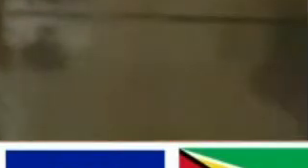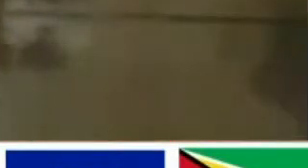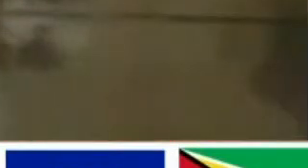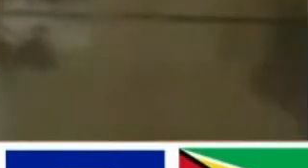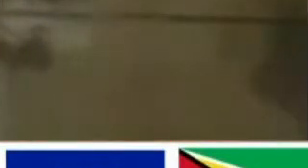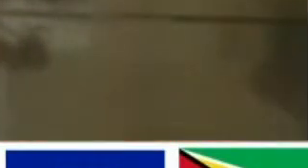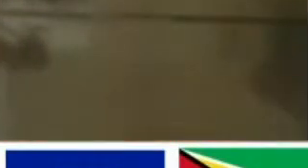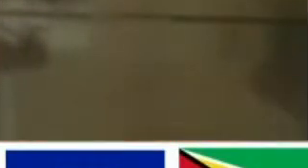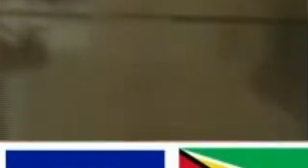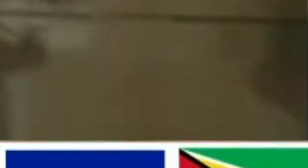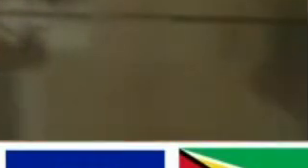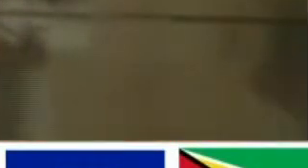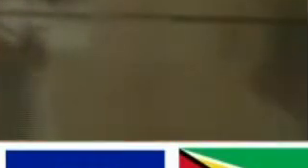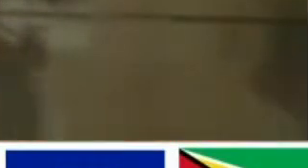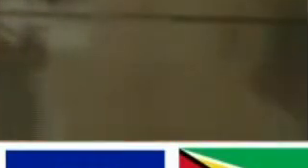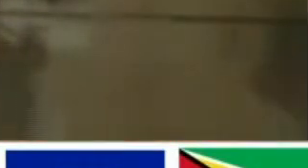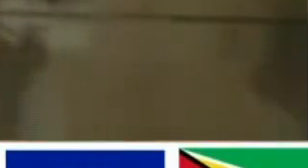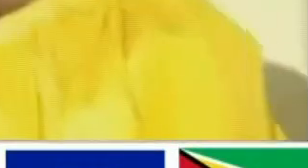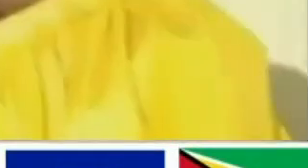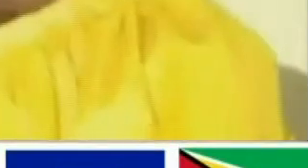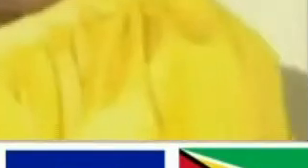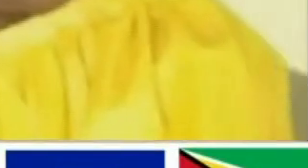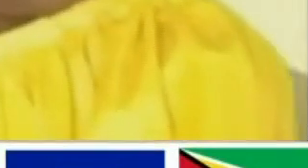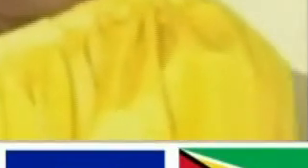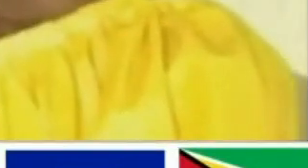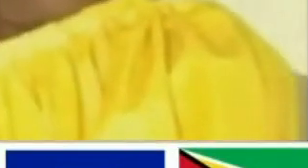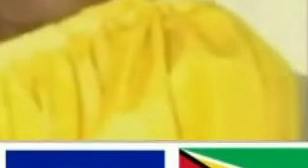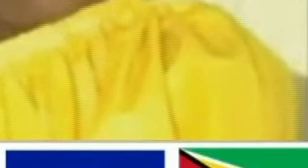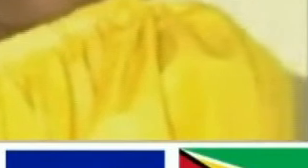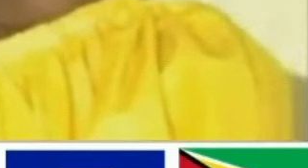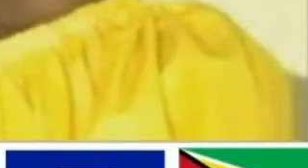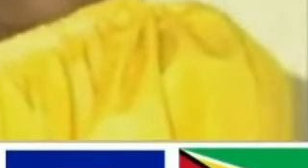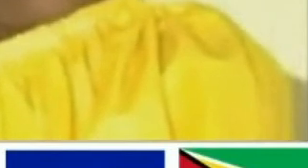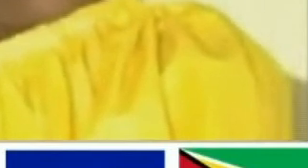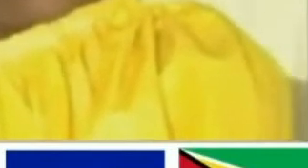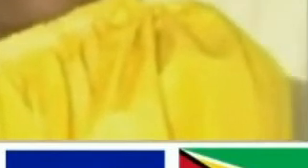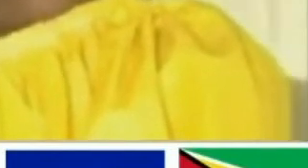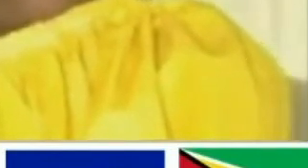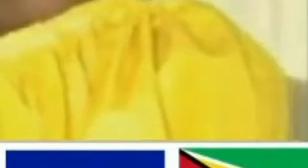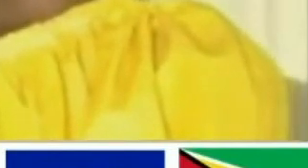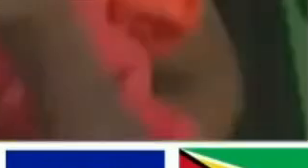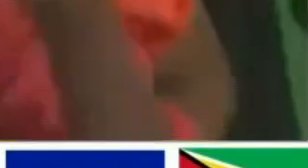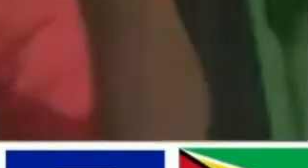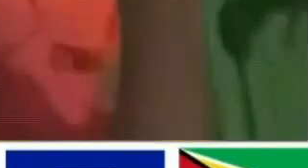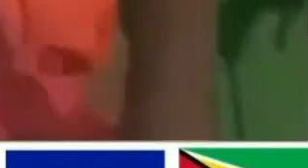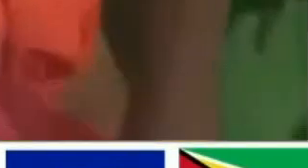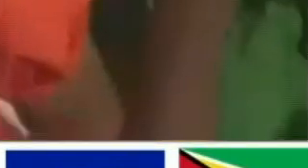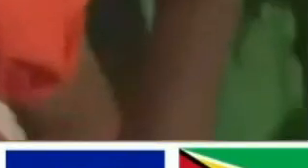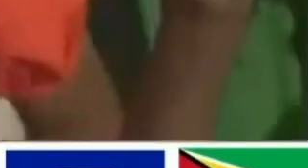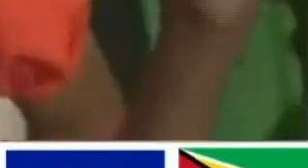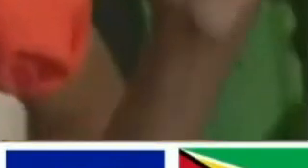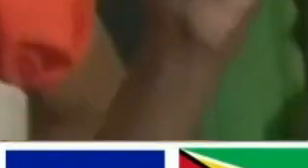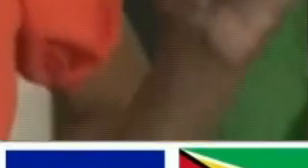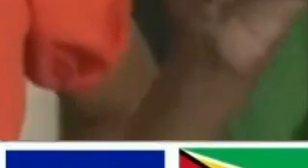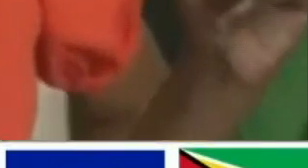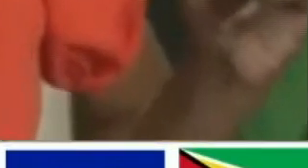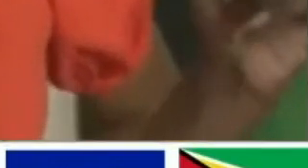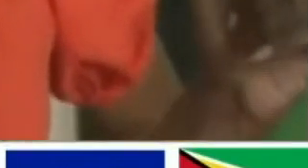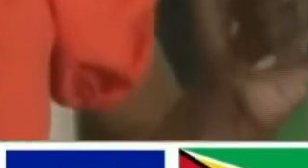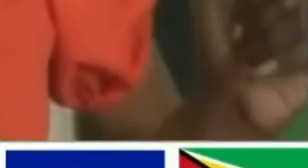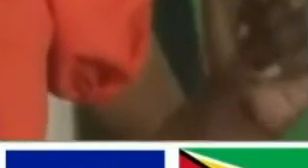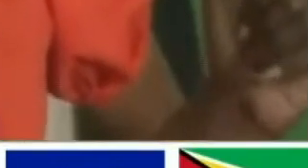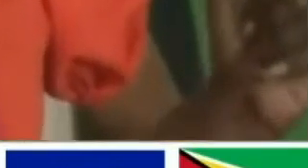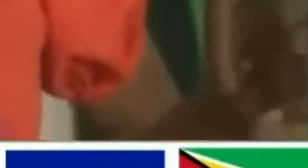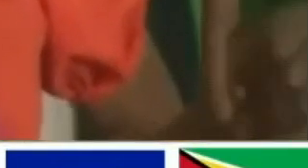One thing leads to another, so when faith and courage is done, we just look over my shoulder, see where